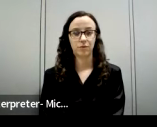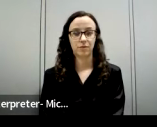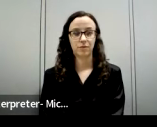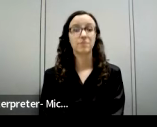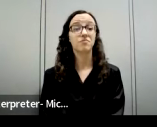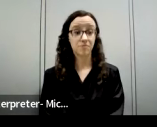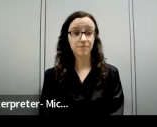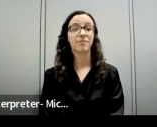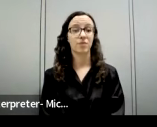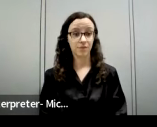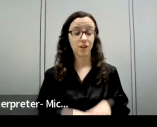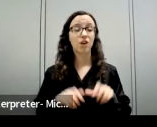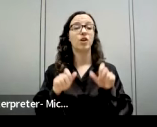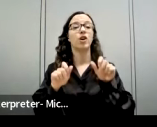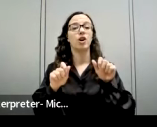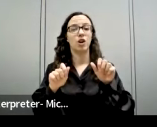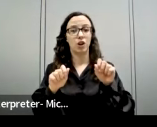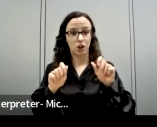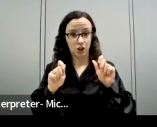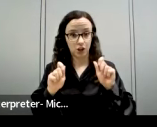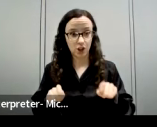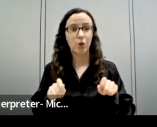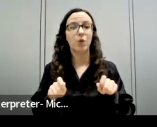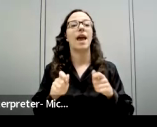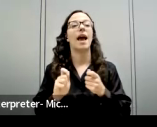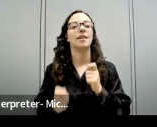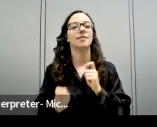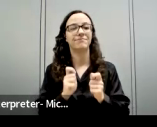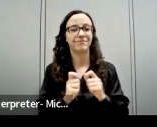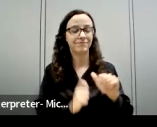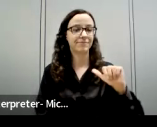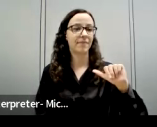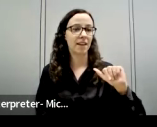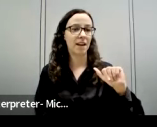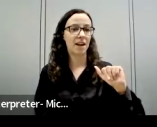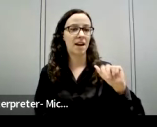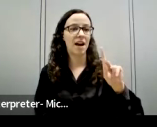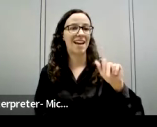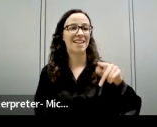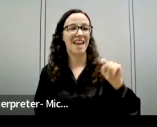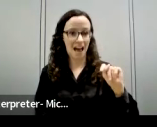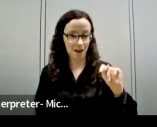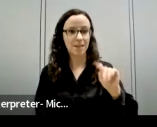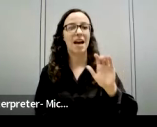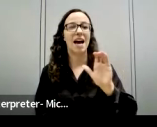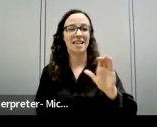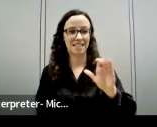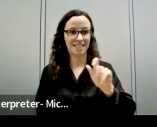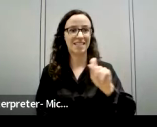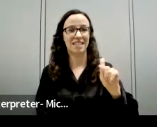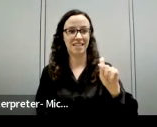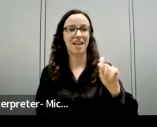Yeah, you can adapt a CC by non-commercial, right? Only the non-derivative ones prevent you from making any kind